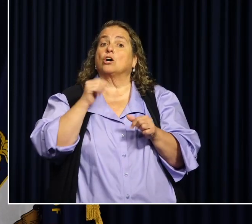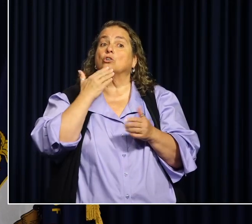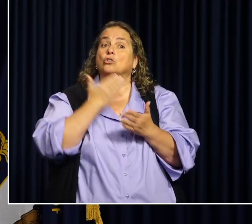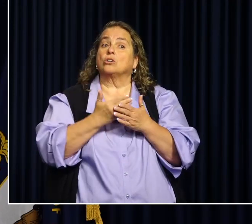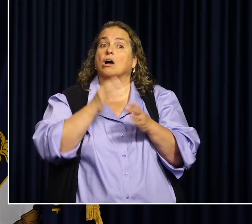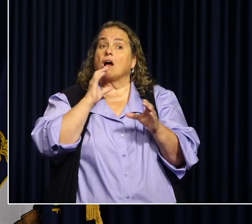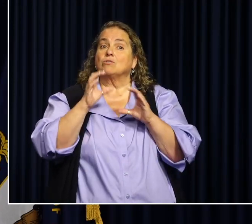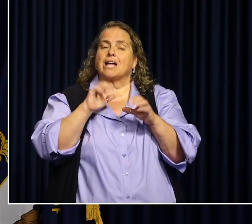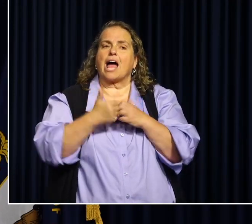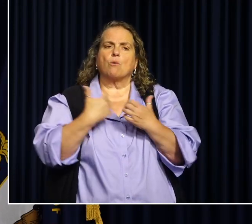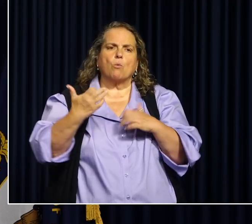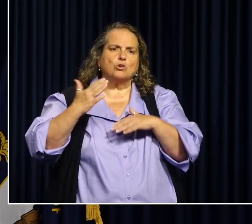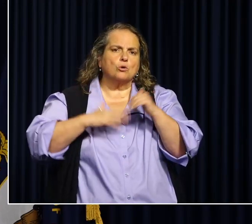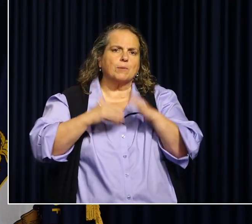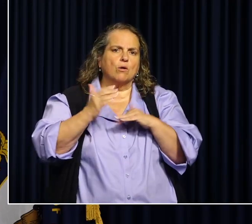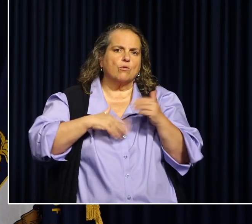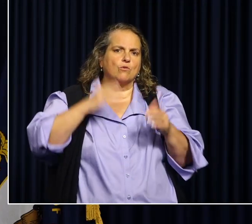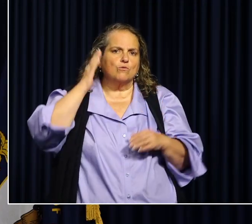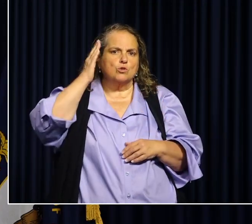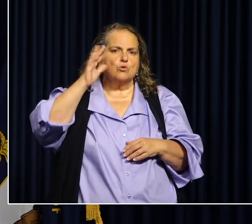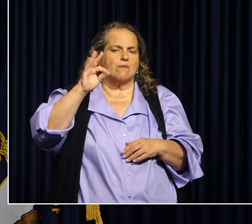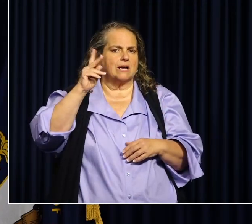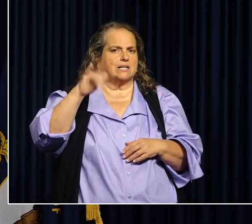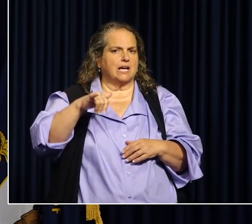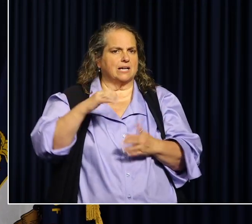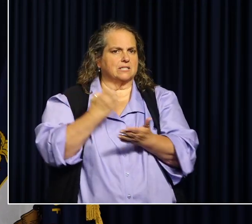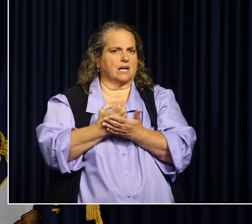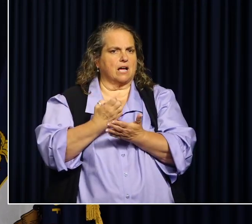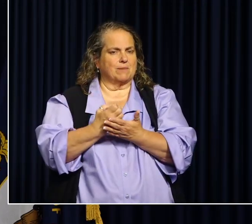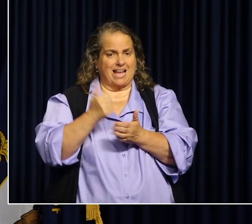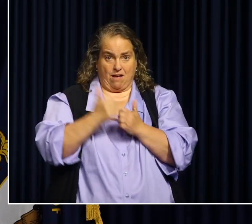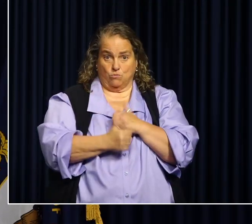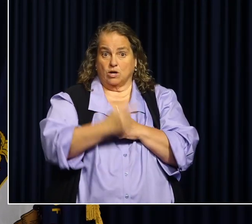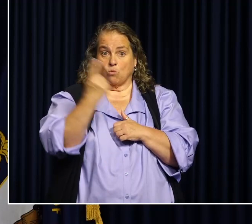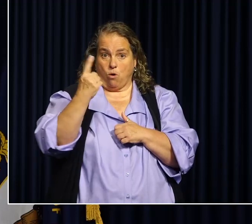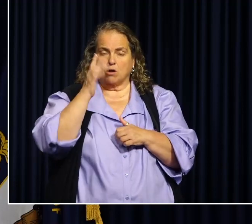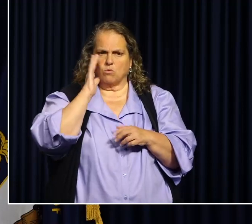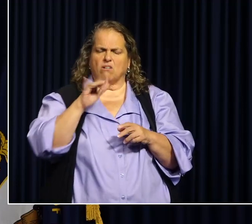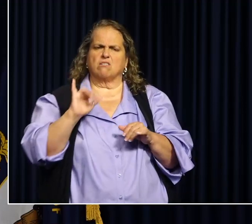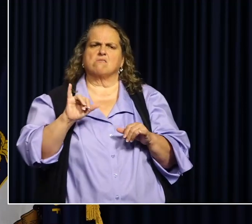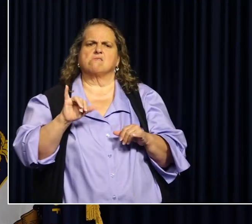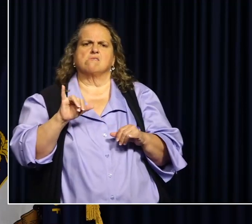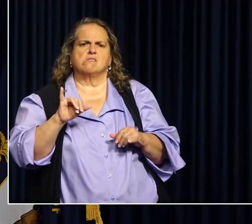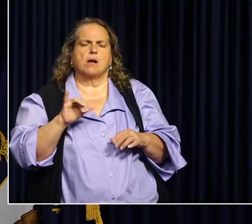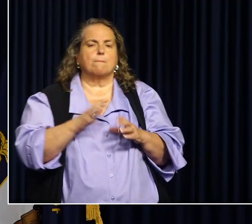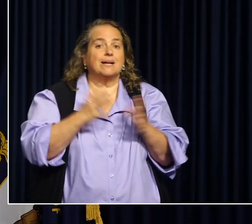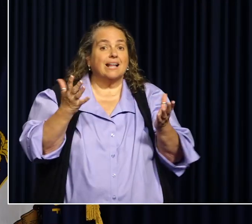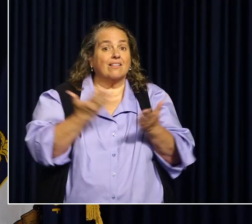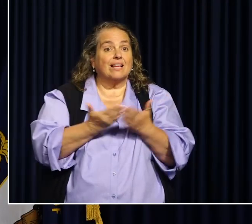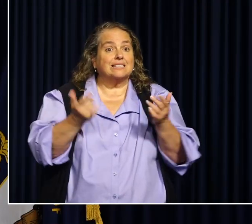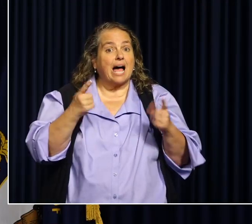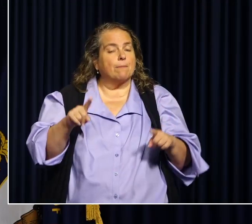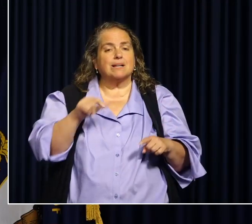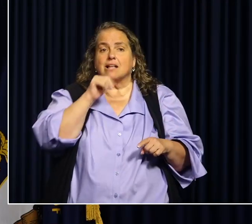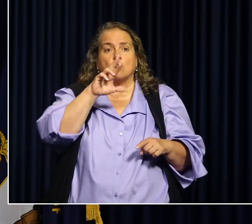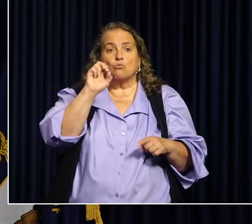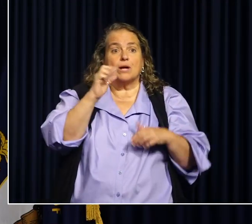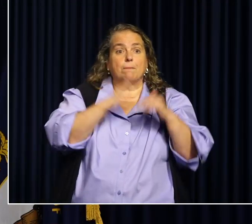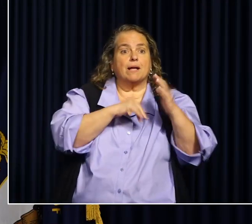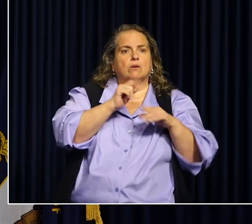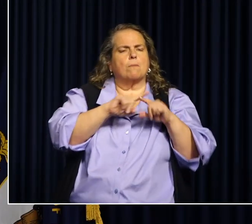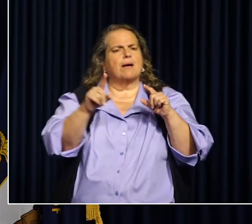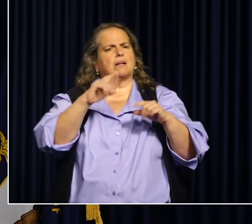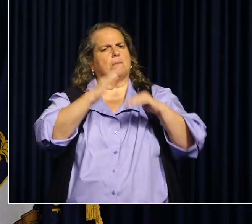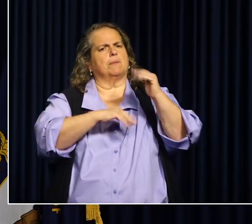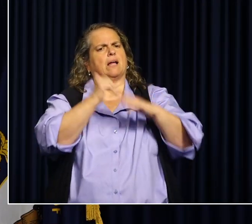how we want to build the future of Kentucky's economy, everybody is going to be in a place where much of what's going to happen isn't just a rebuild, but a building